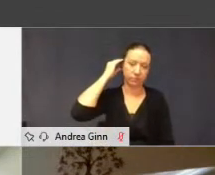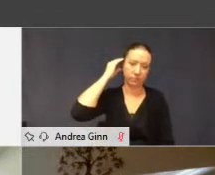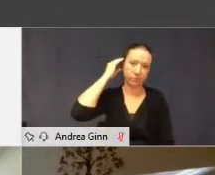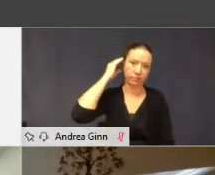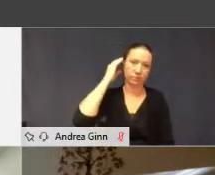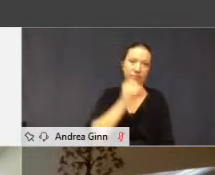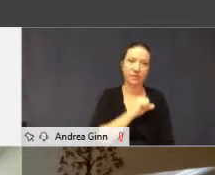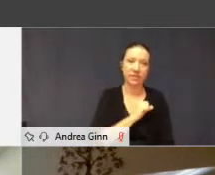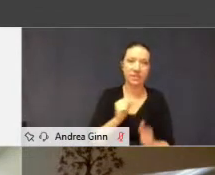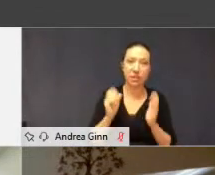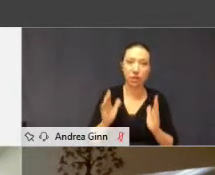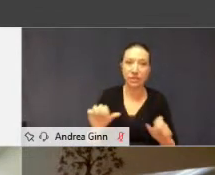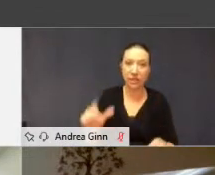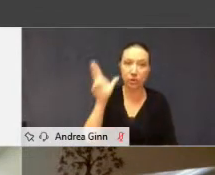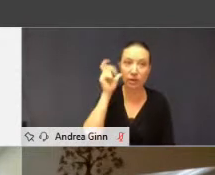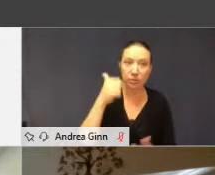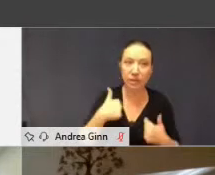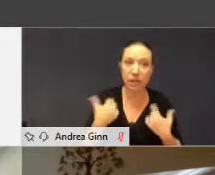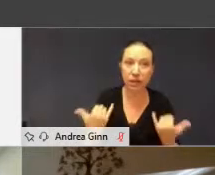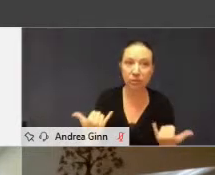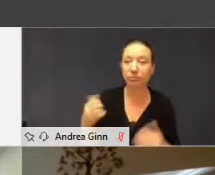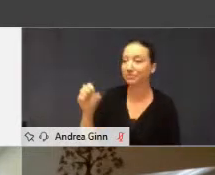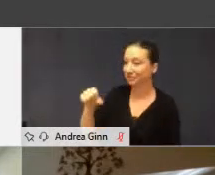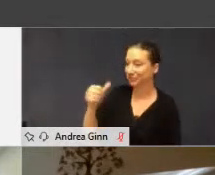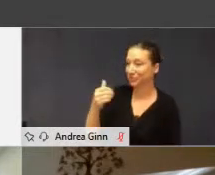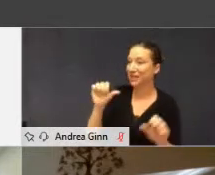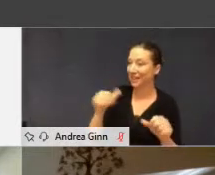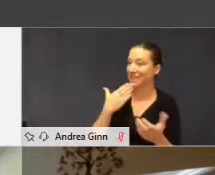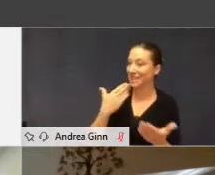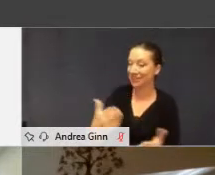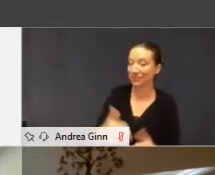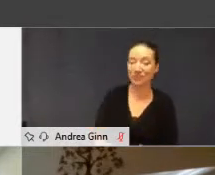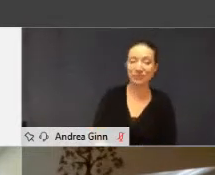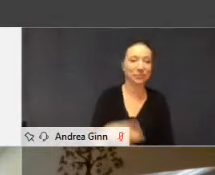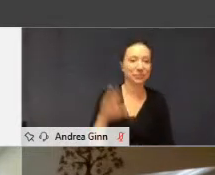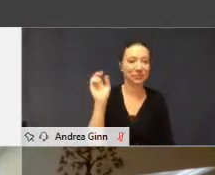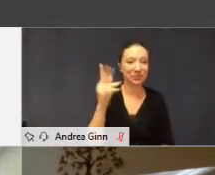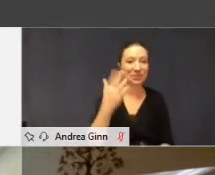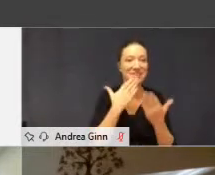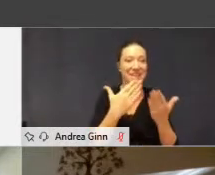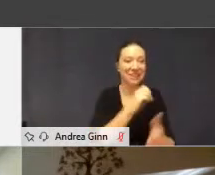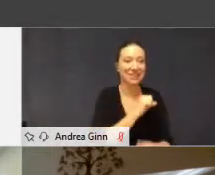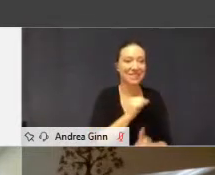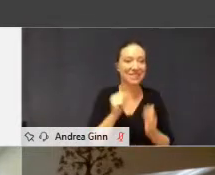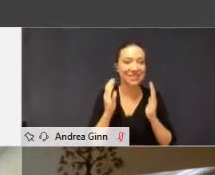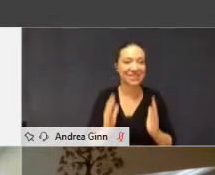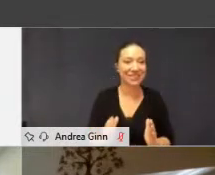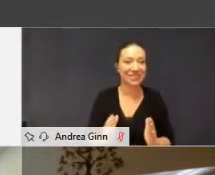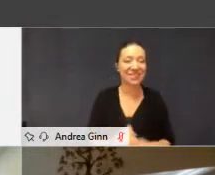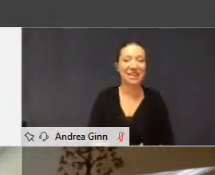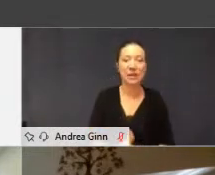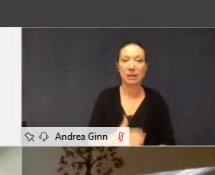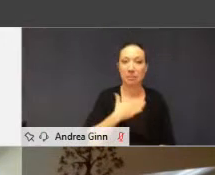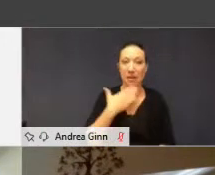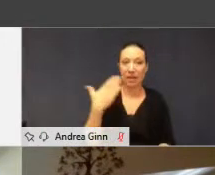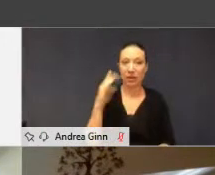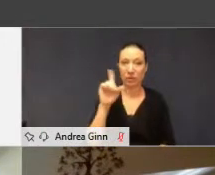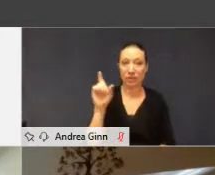Senator, can you hear me now? We can now. Thank you, Representative. Thank you, Senator. Senator, my question is